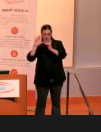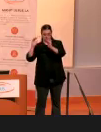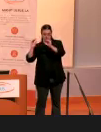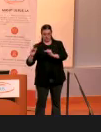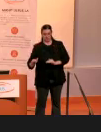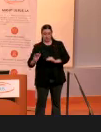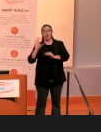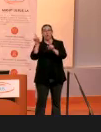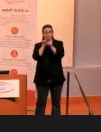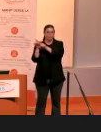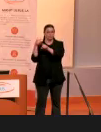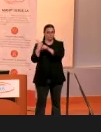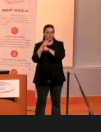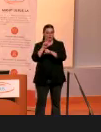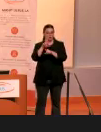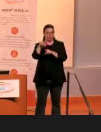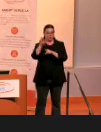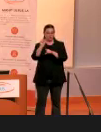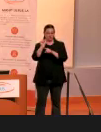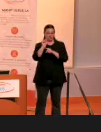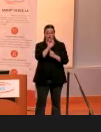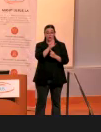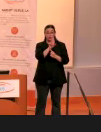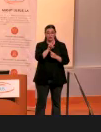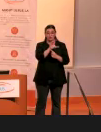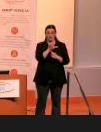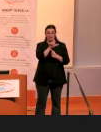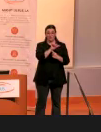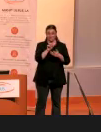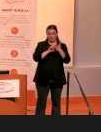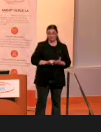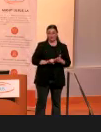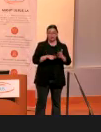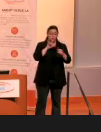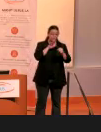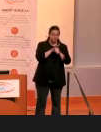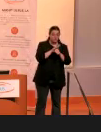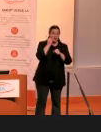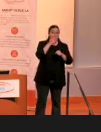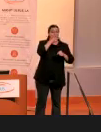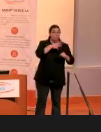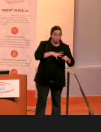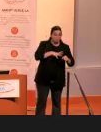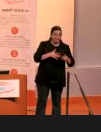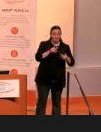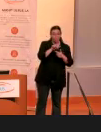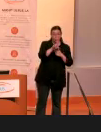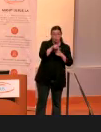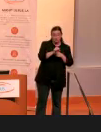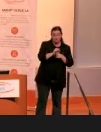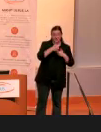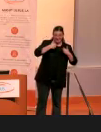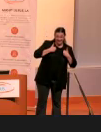from work at USC done about 20 years ago and confirmed that if a woman with lupus is one of